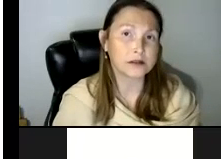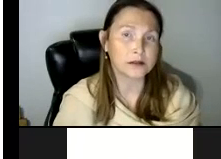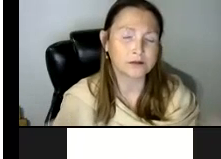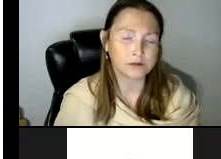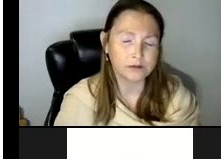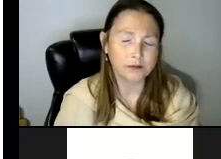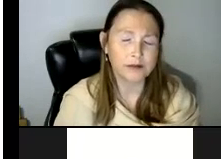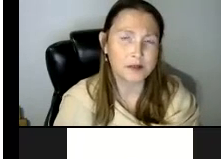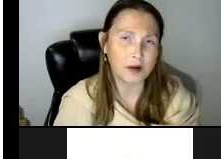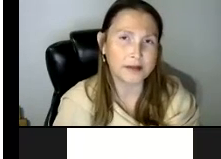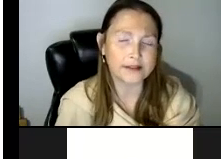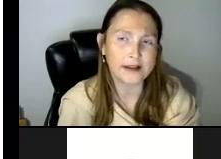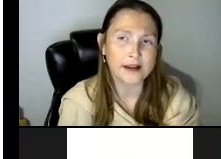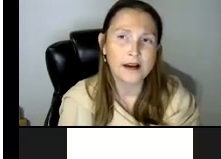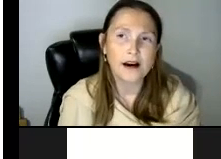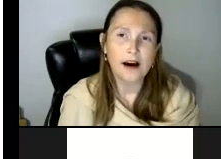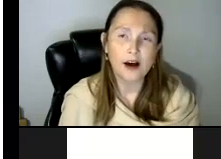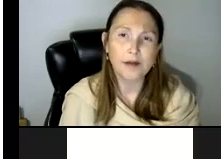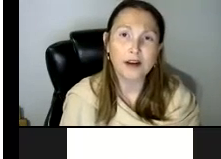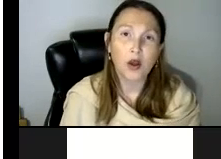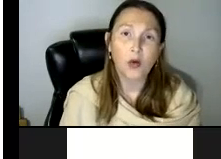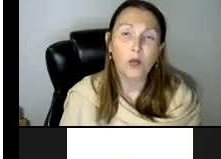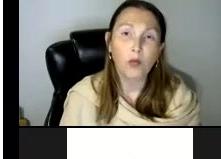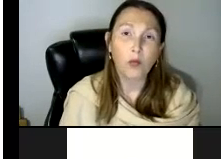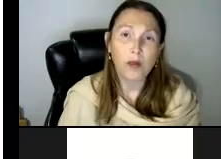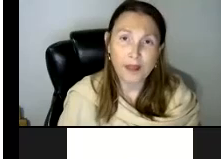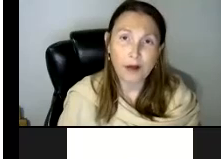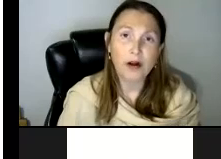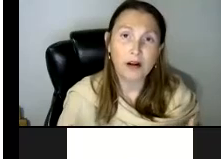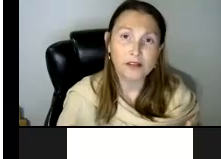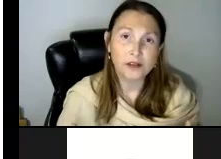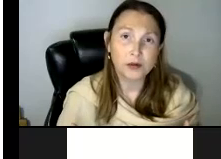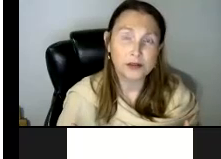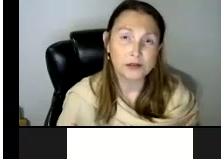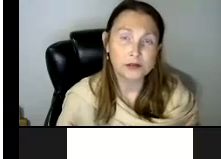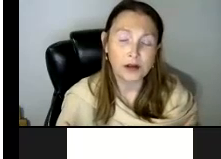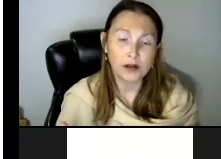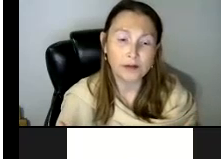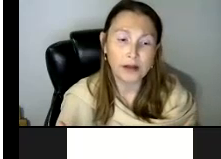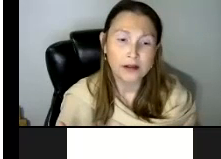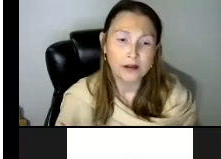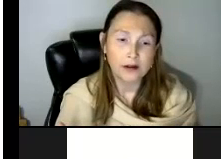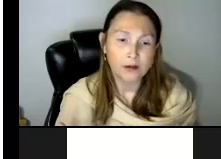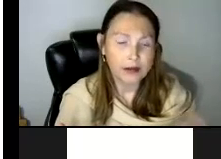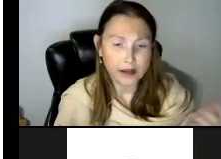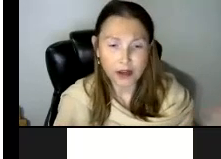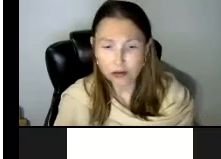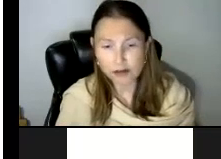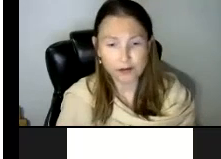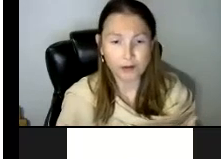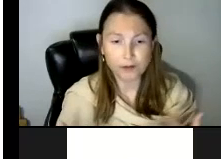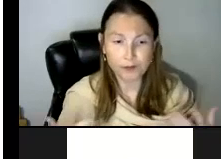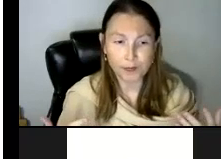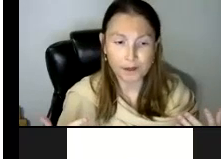for response plans. And with that, we're also, we get